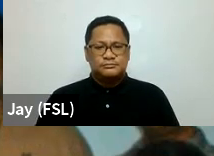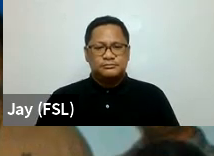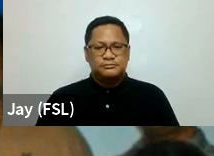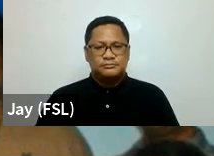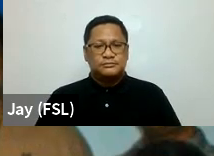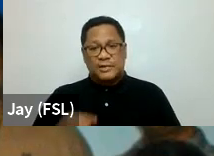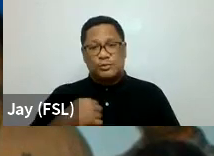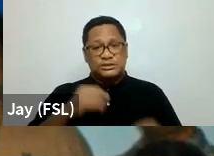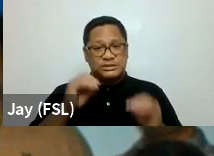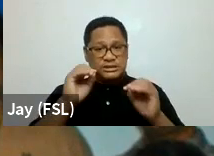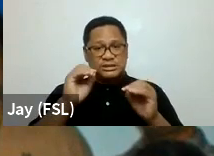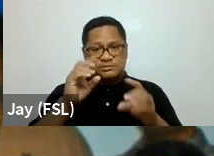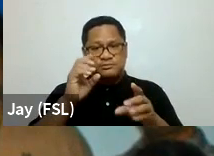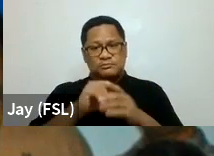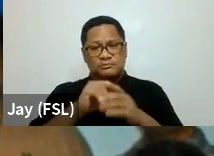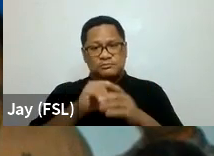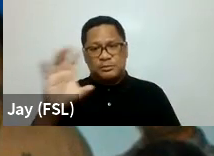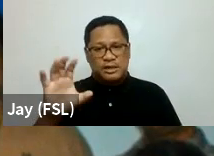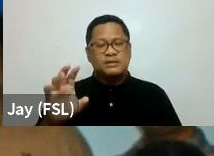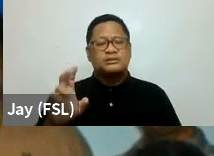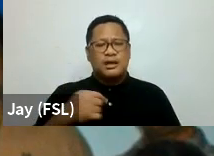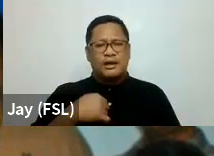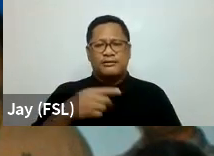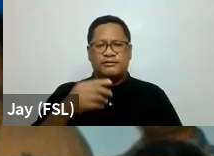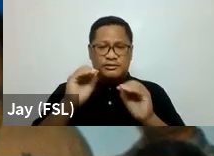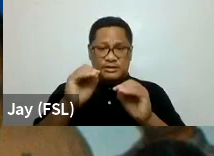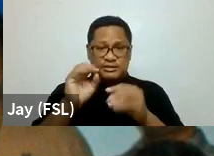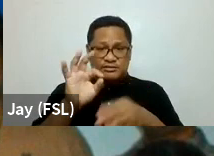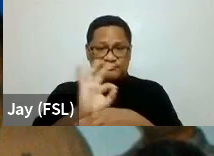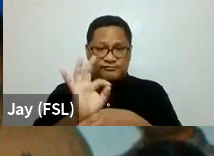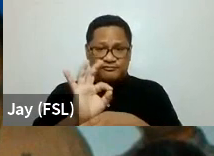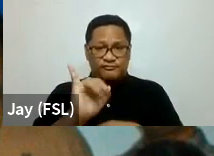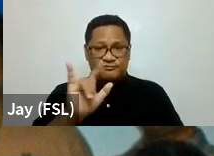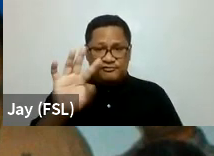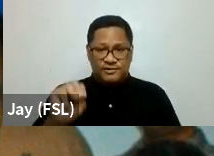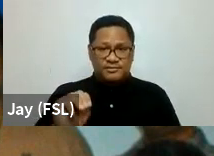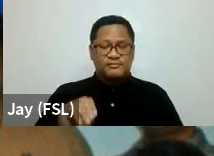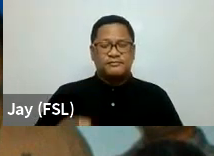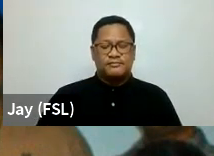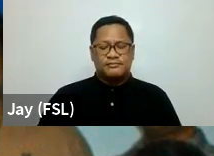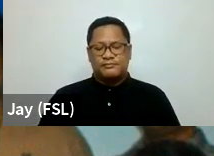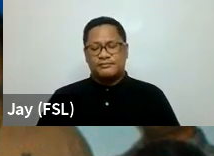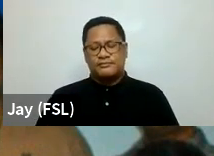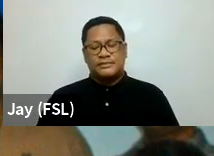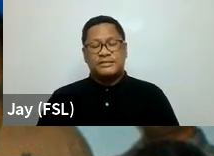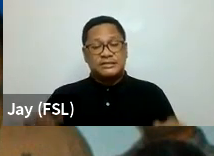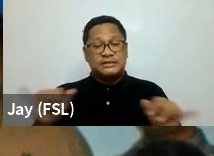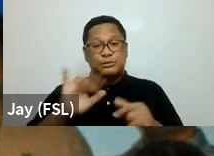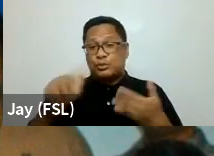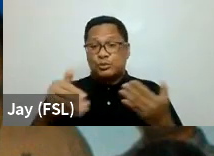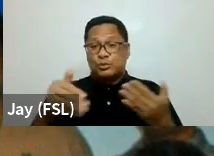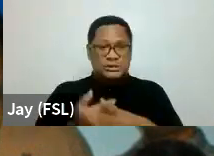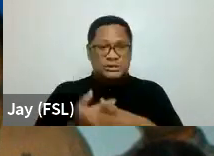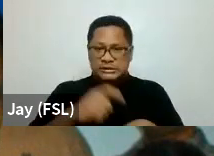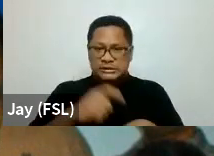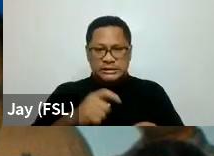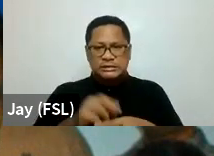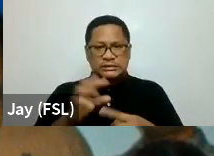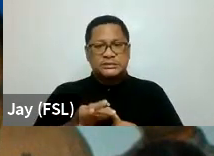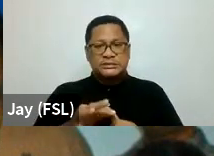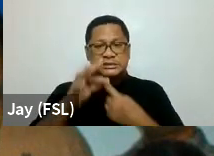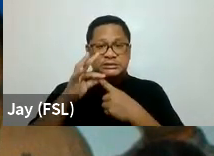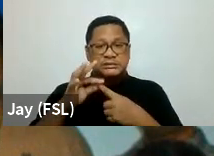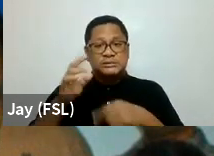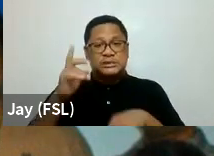teaching at Miriam College. I taught film. I taught, and all this time, especially during